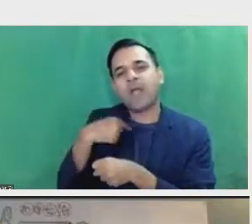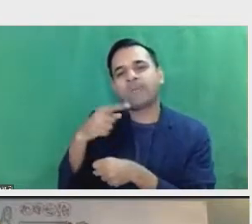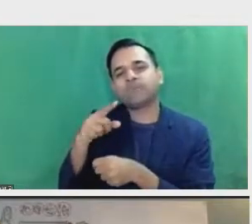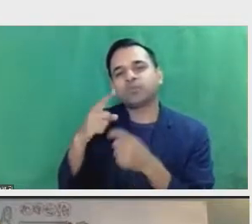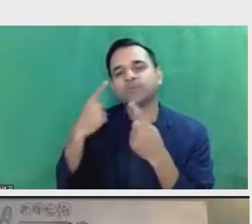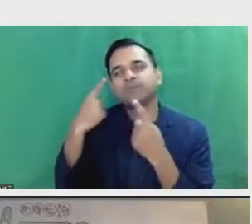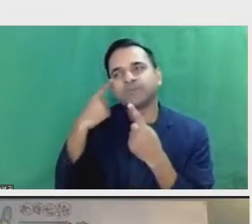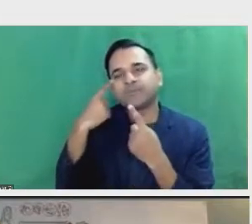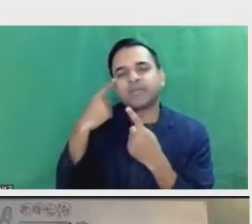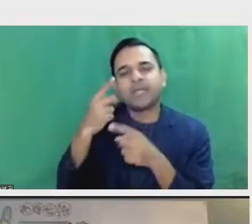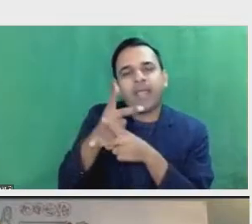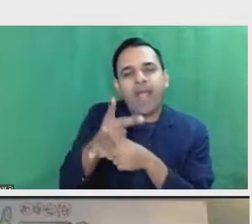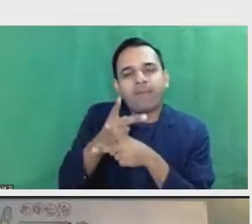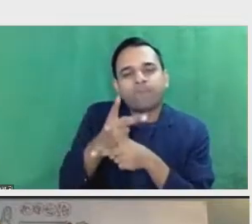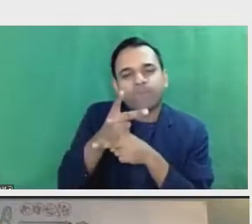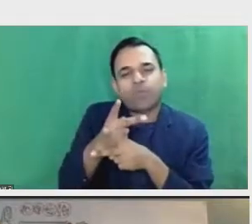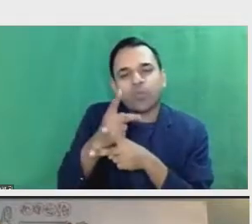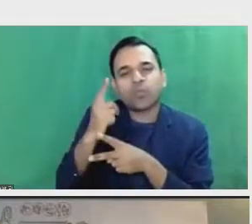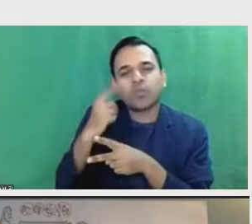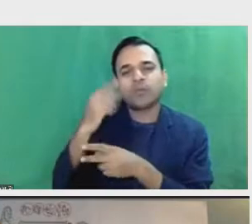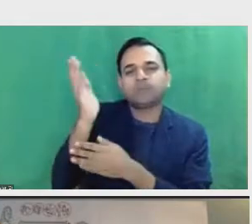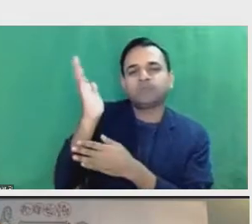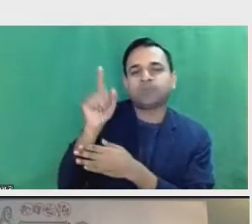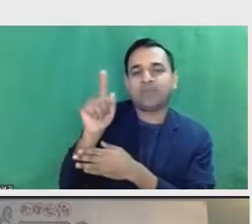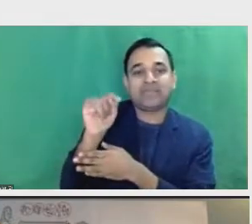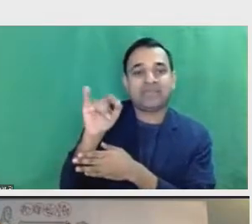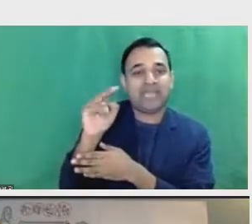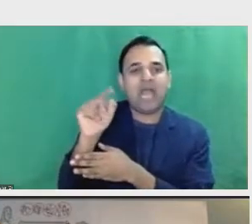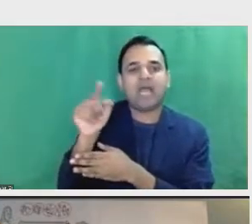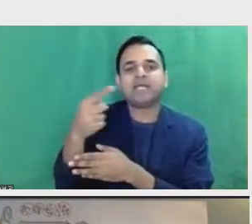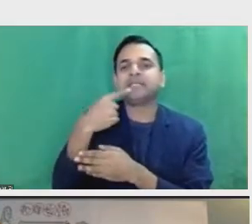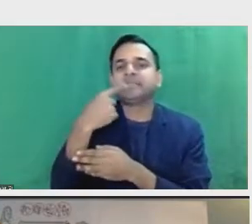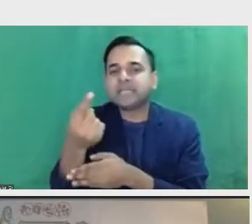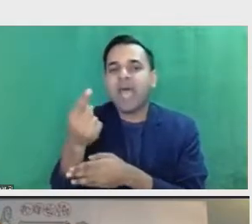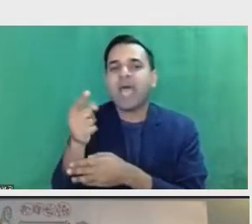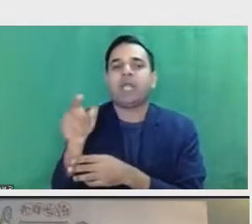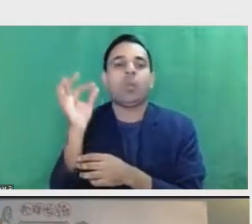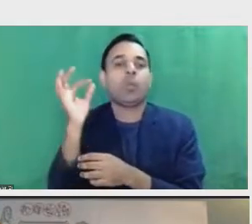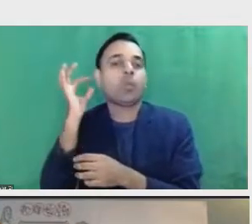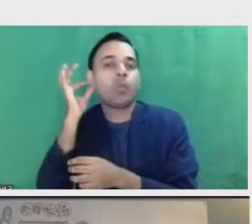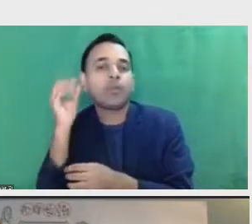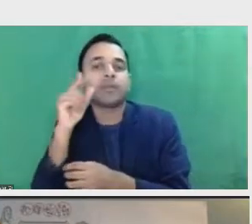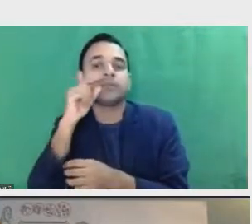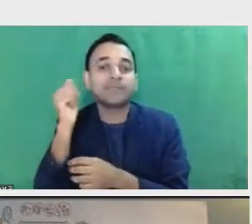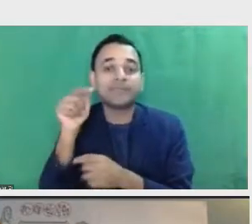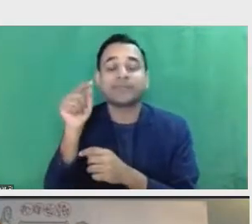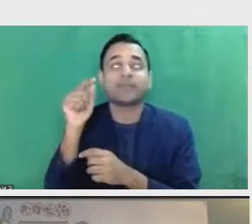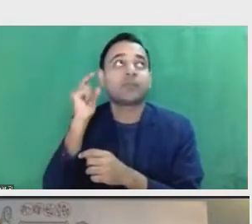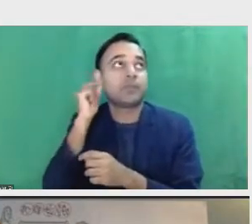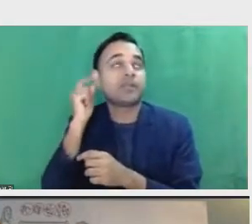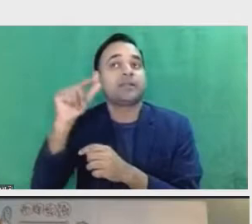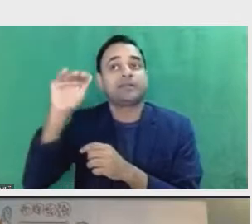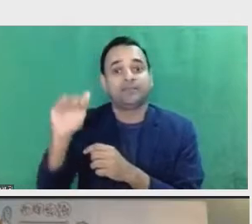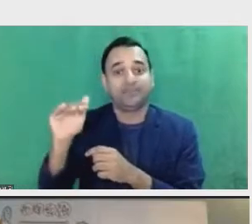one target. It has to be through the whole framework. And we have it in several places, in the preambular paragraph, in the targets, at the